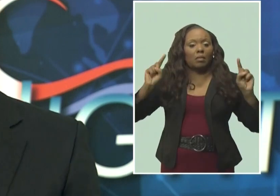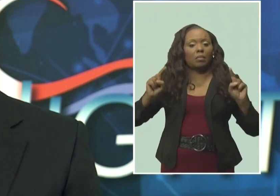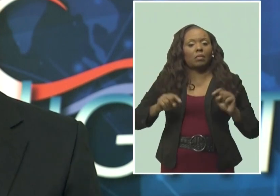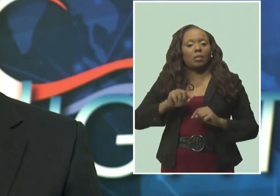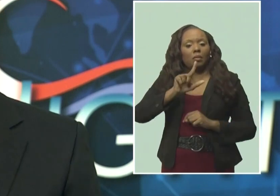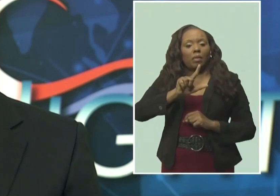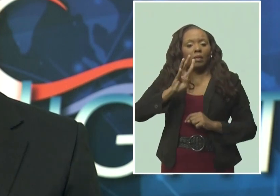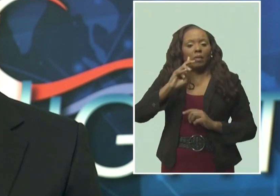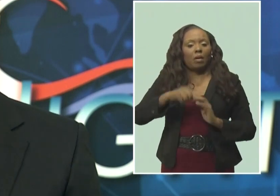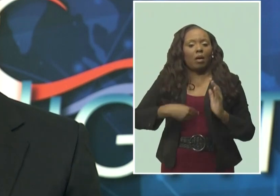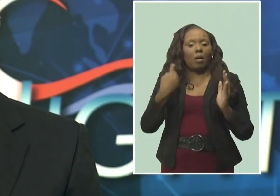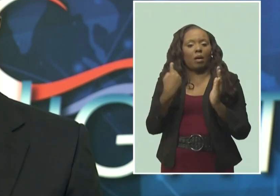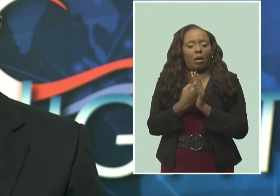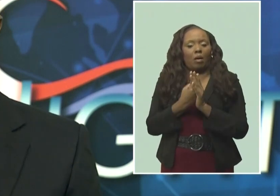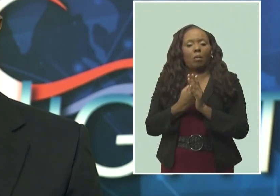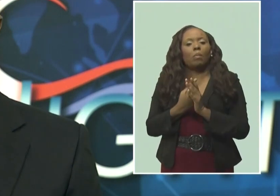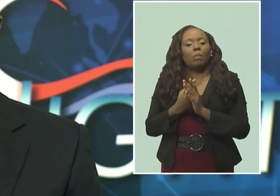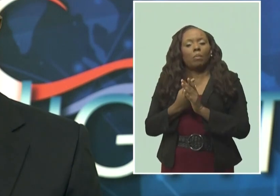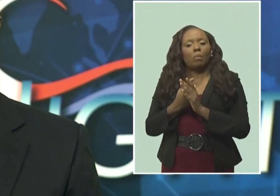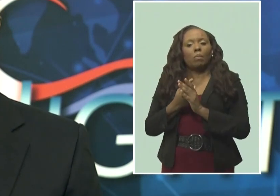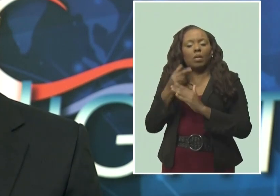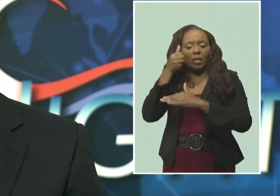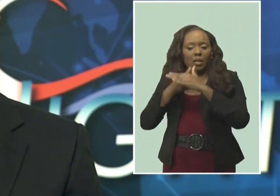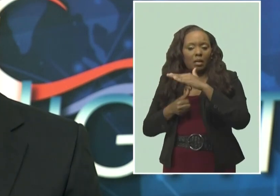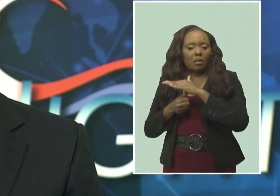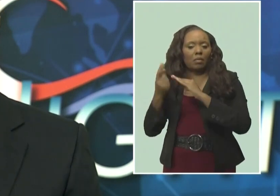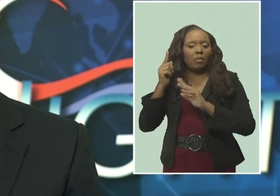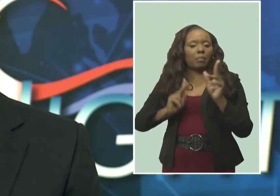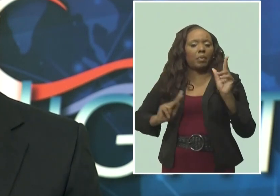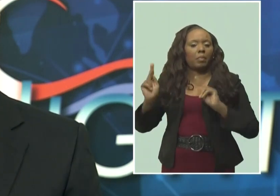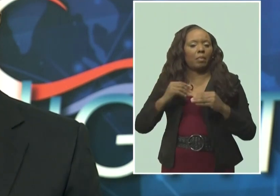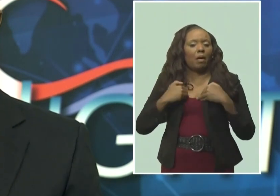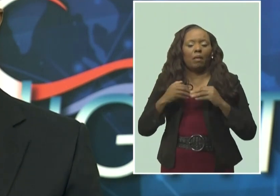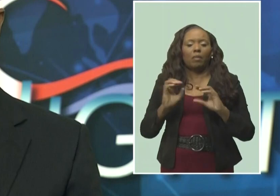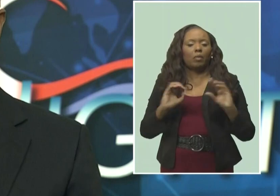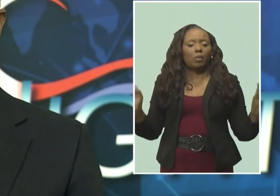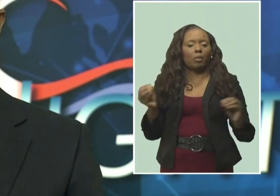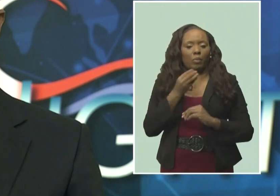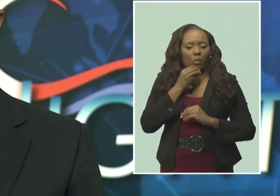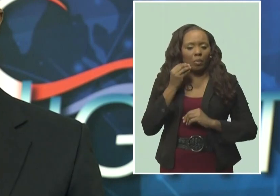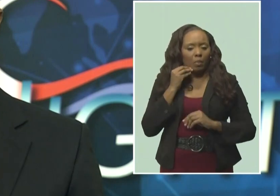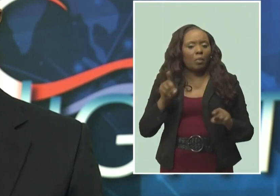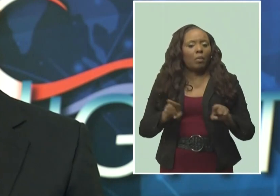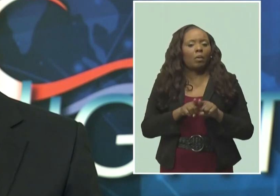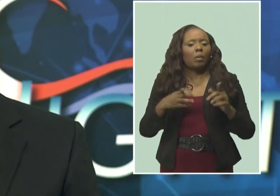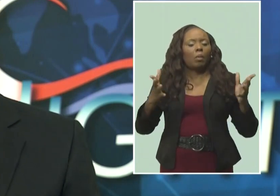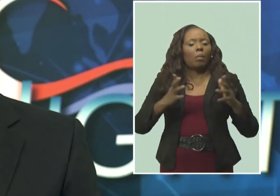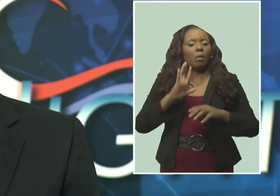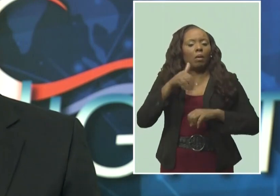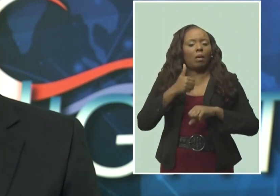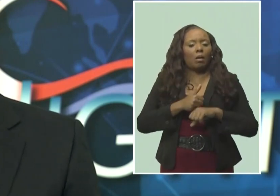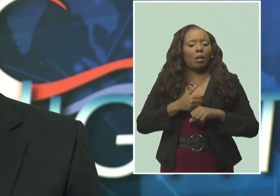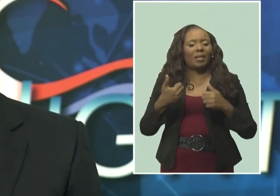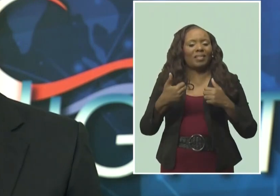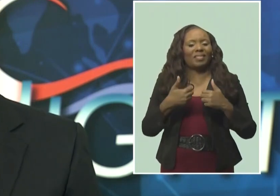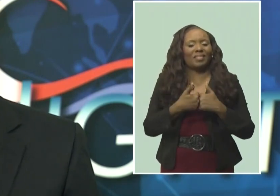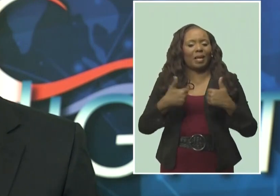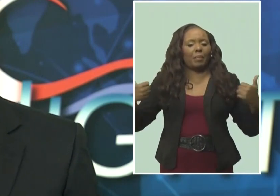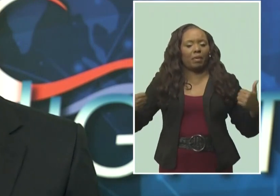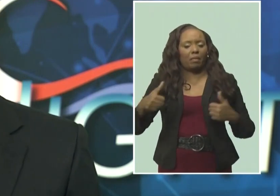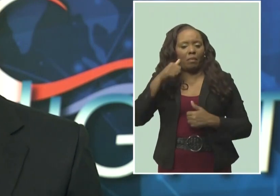the homeless. He's also disclosed that consideration is being given to creating a separate shelter for women and